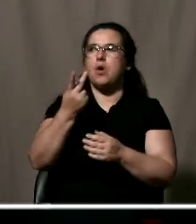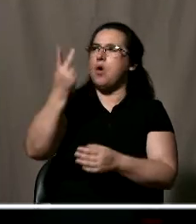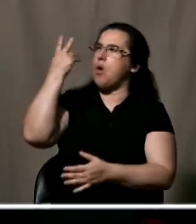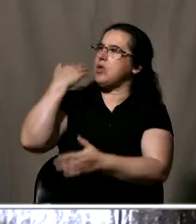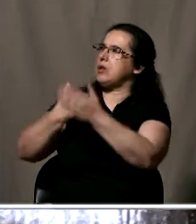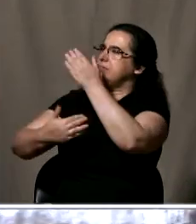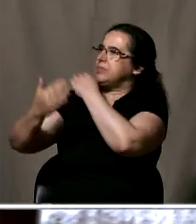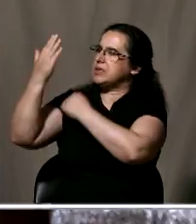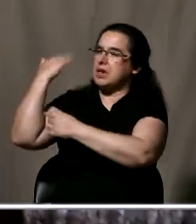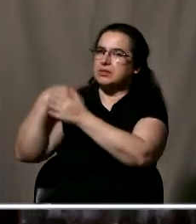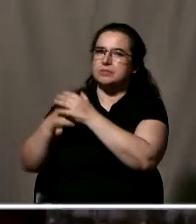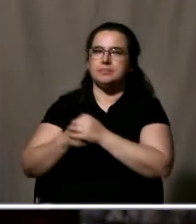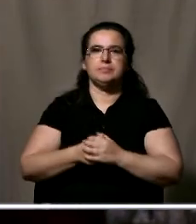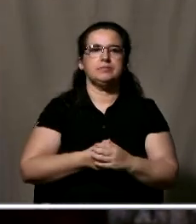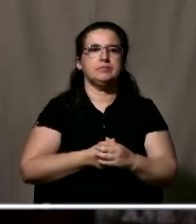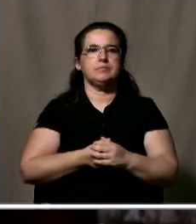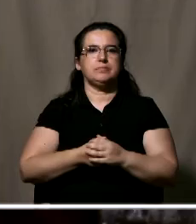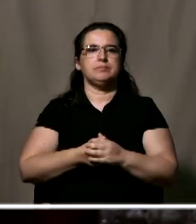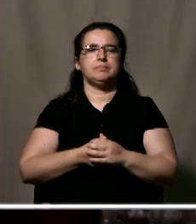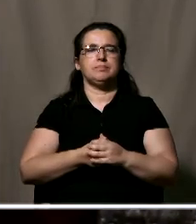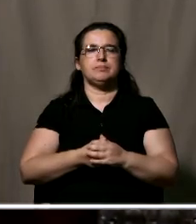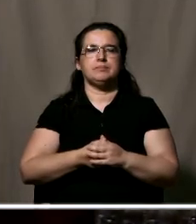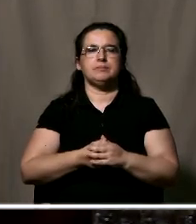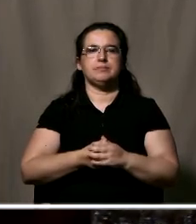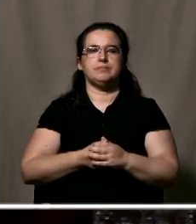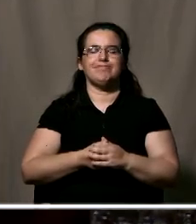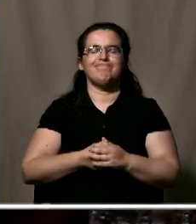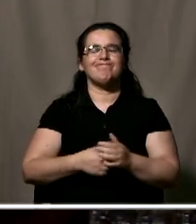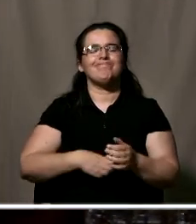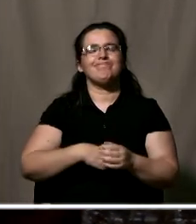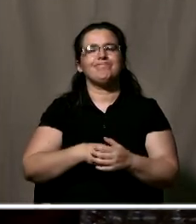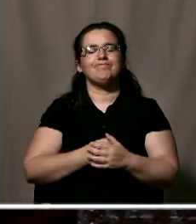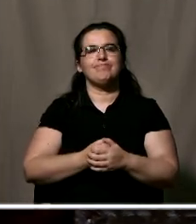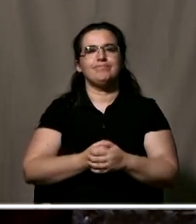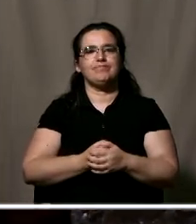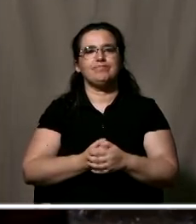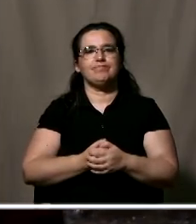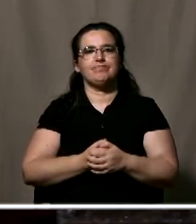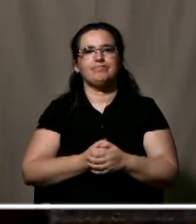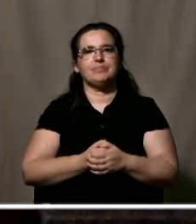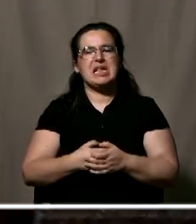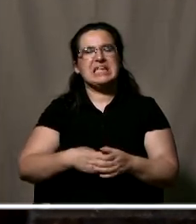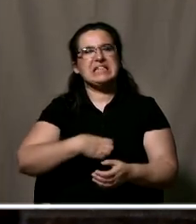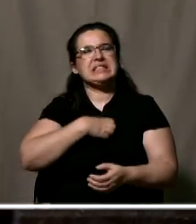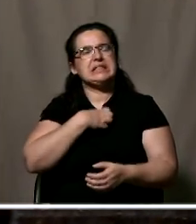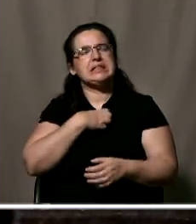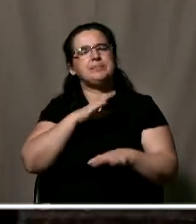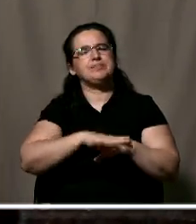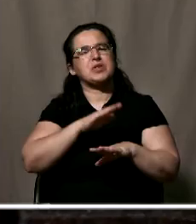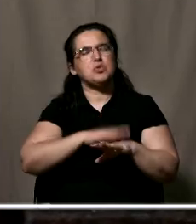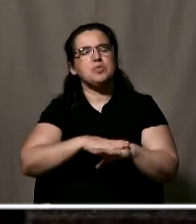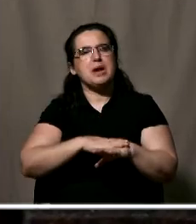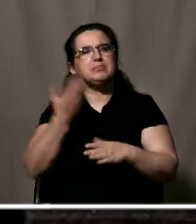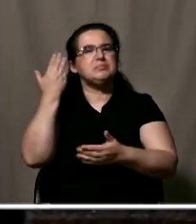tenha andado a olhar para o passado. And the guilt of your past mistakes is strangling you. E a culpa dos vossos